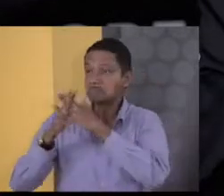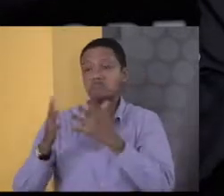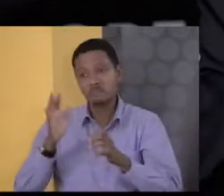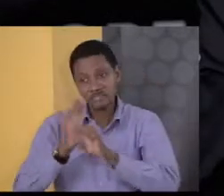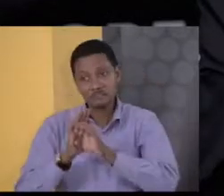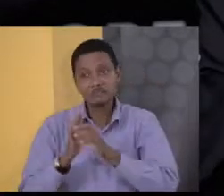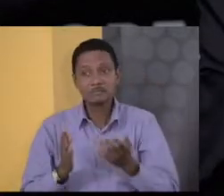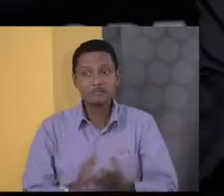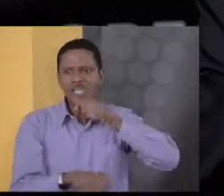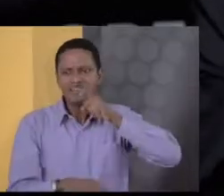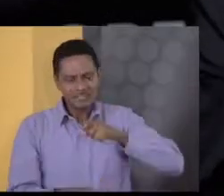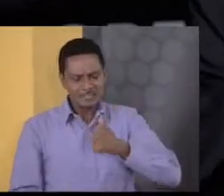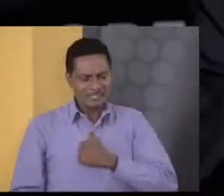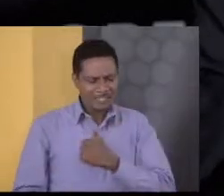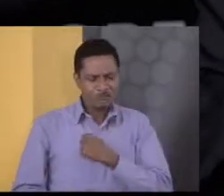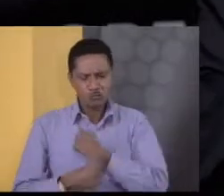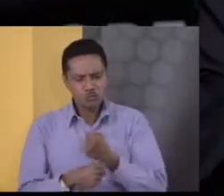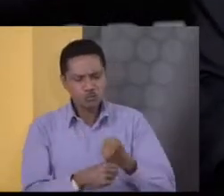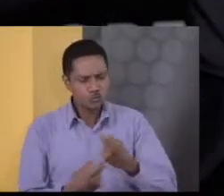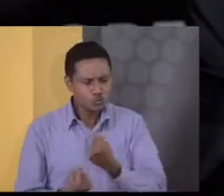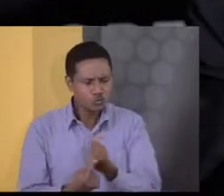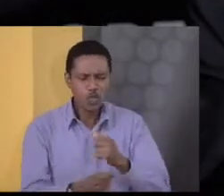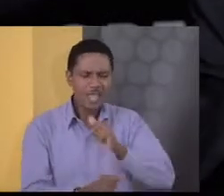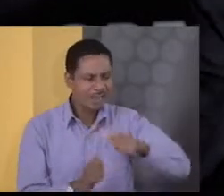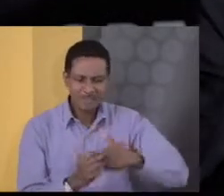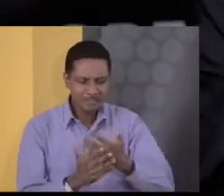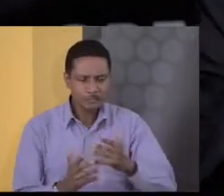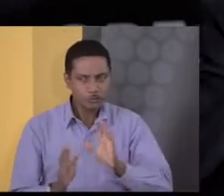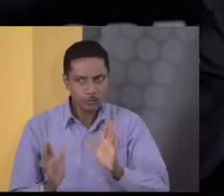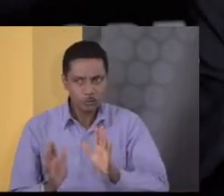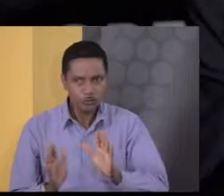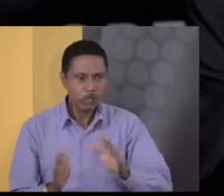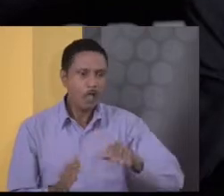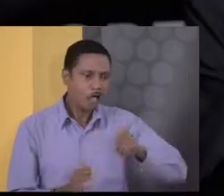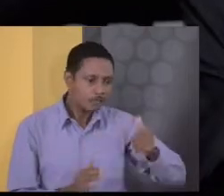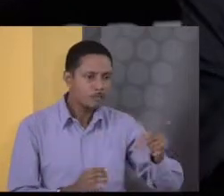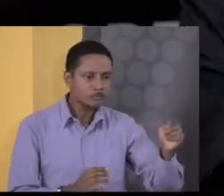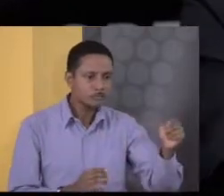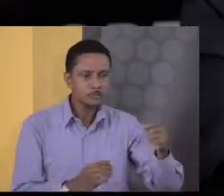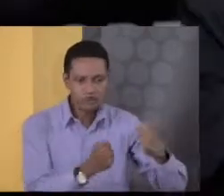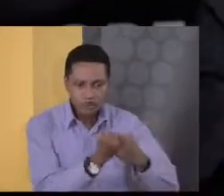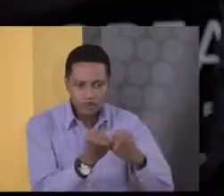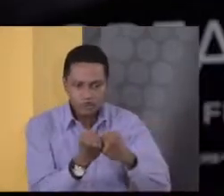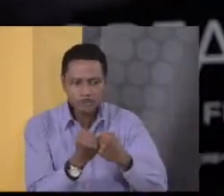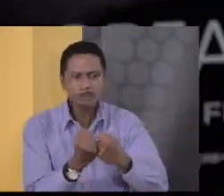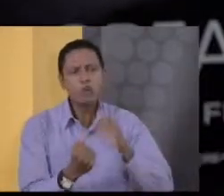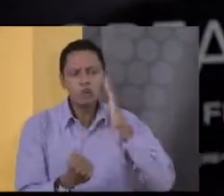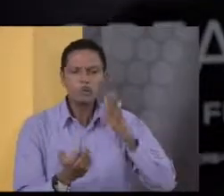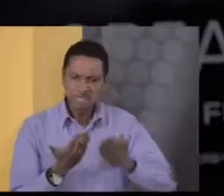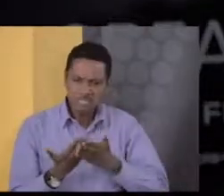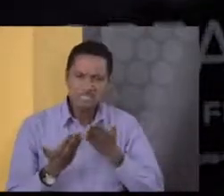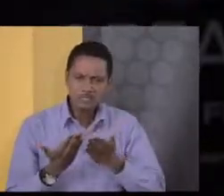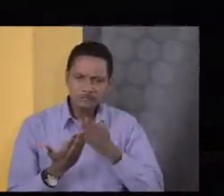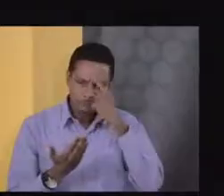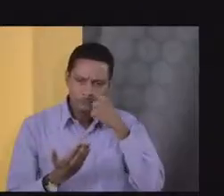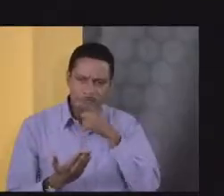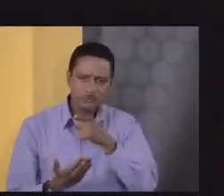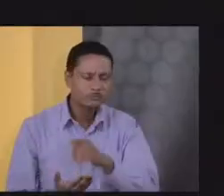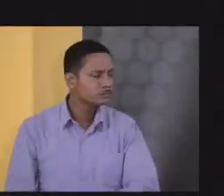been established and you don't have to do everything yourself, I think it will be a little bit easier. And that's it.